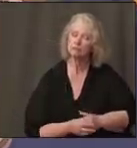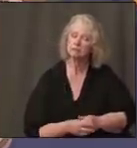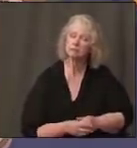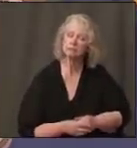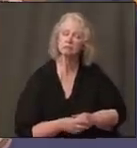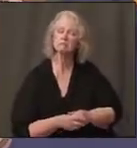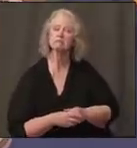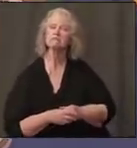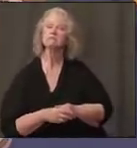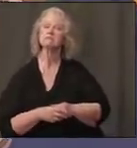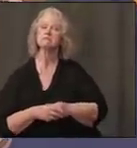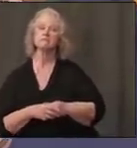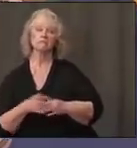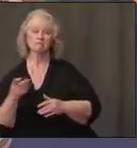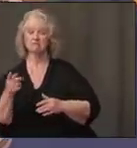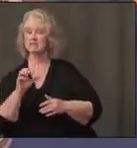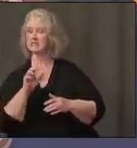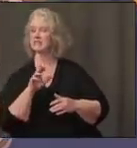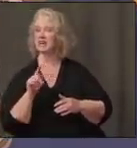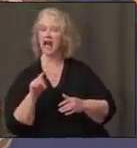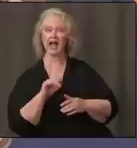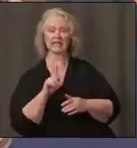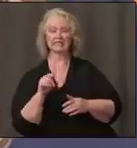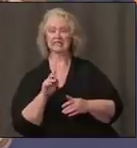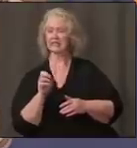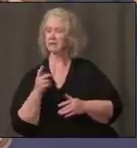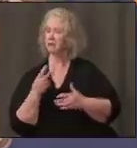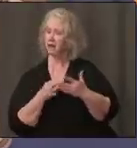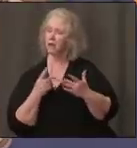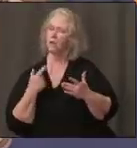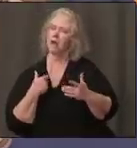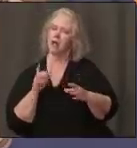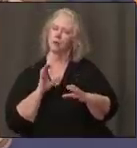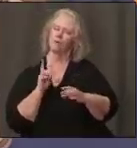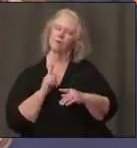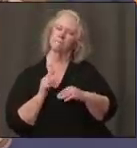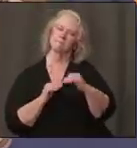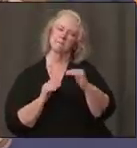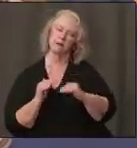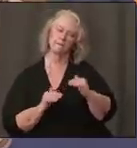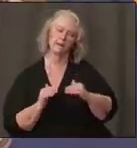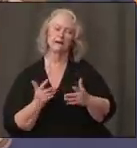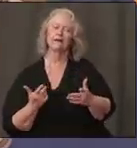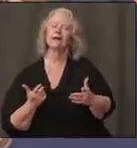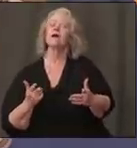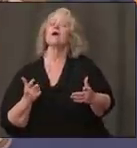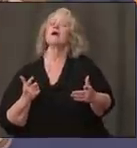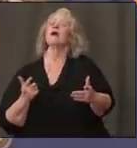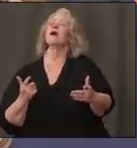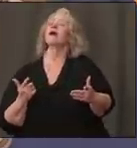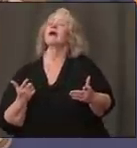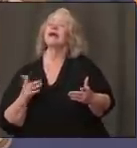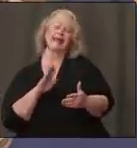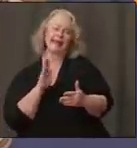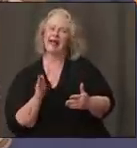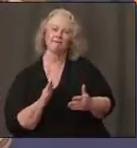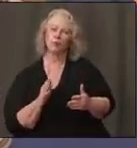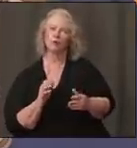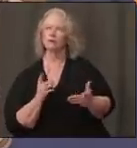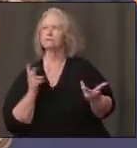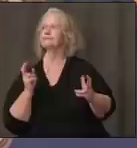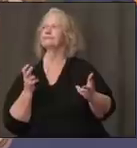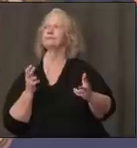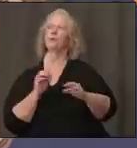think, as you heard both Scott and Zeke say, there is a balance, and there's nothing that is risk-free. But I